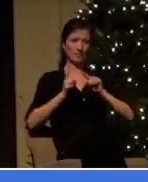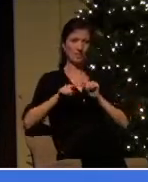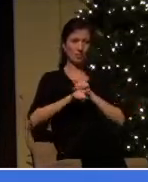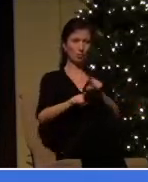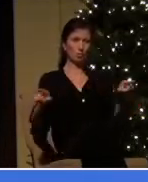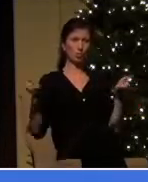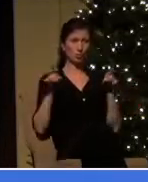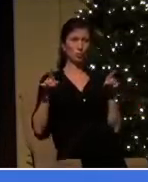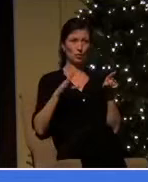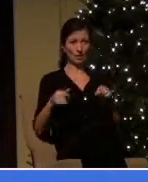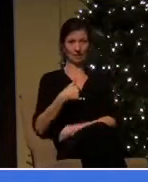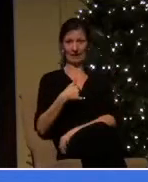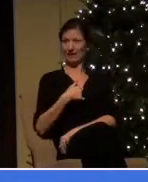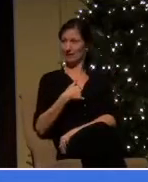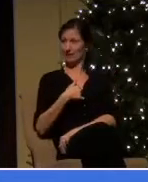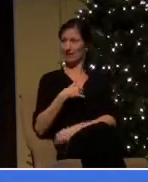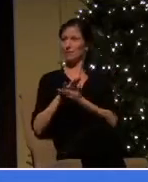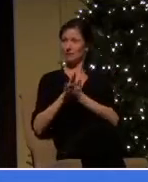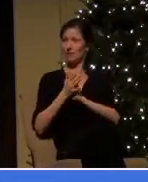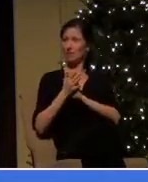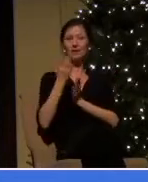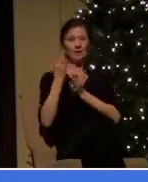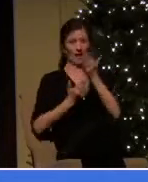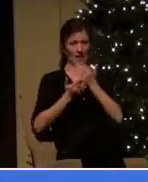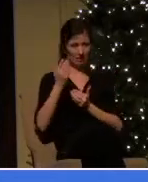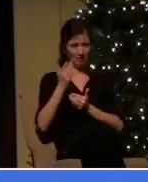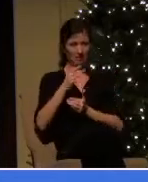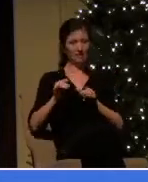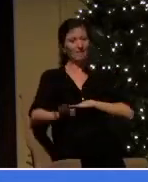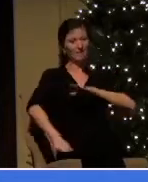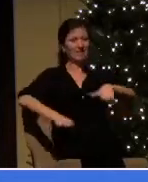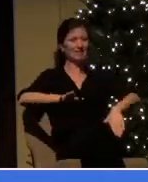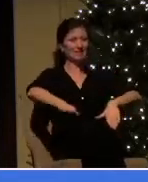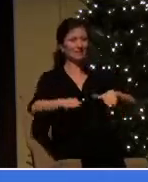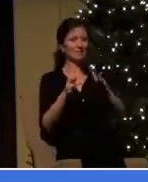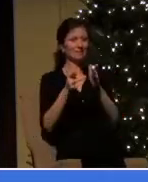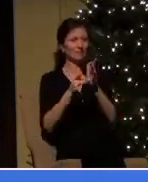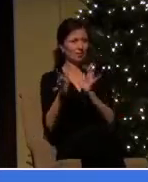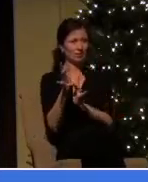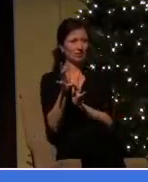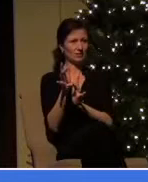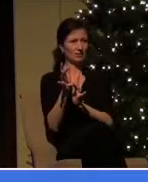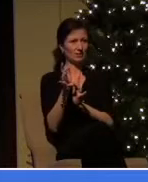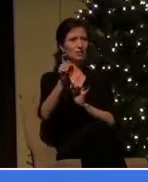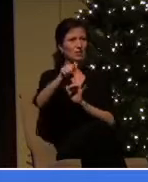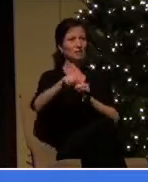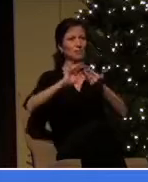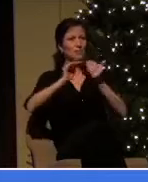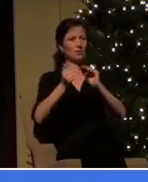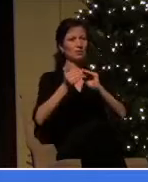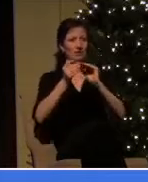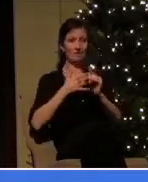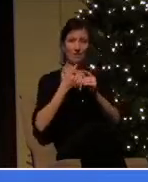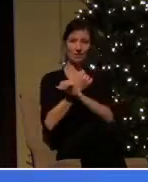be the hands and the feet of Jesus. We can create a community where it is safe for people to feel what they need to feel, experience what they need